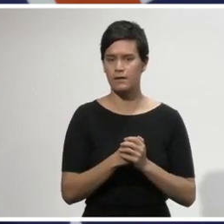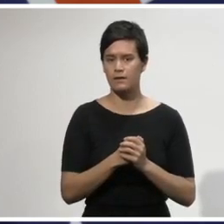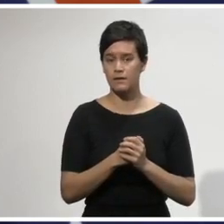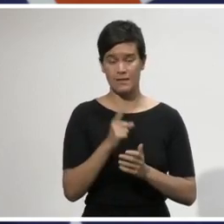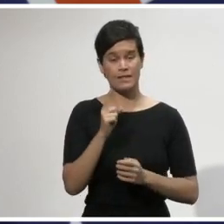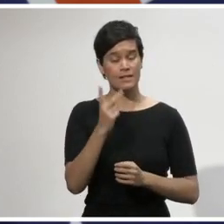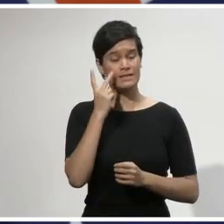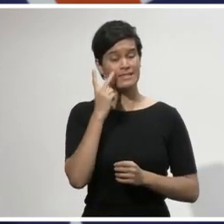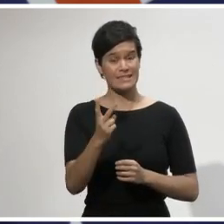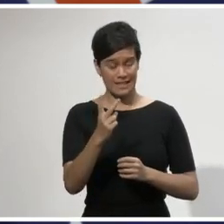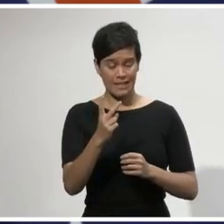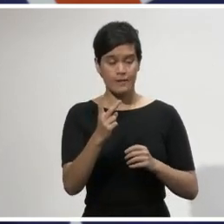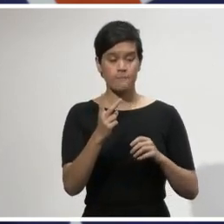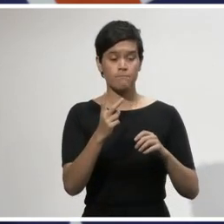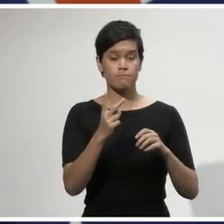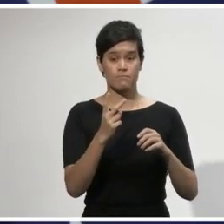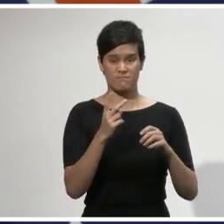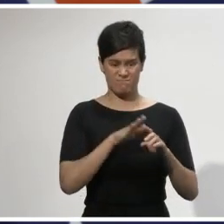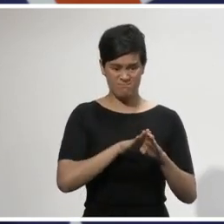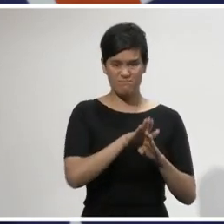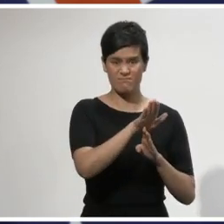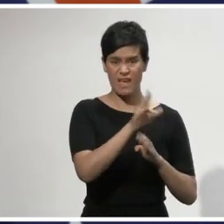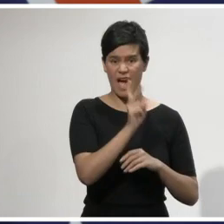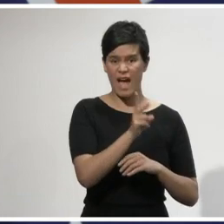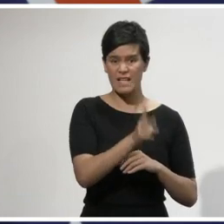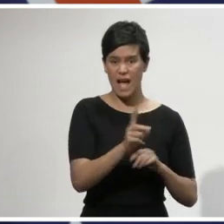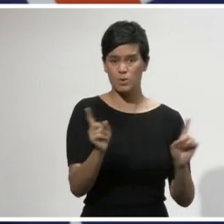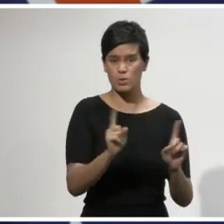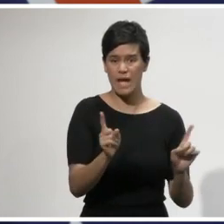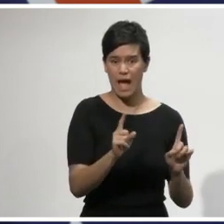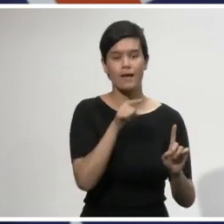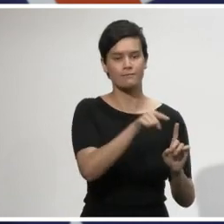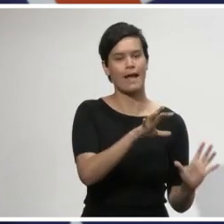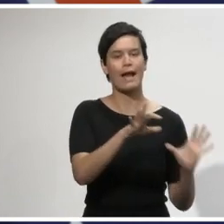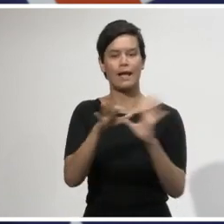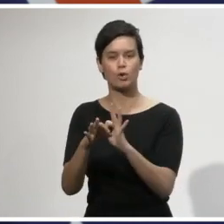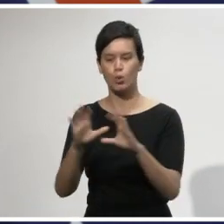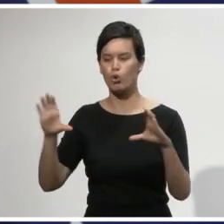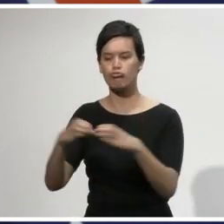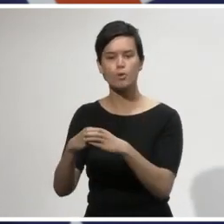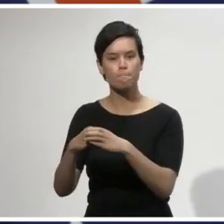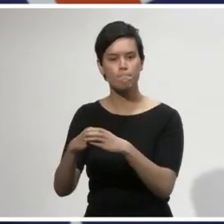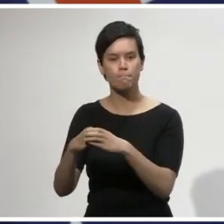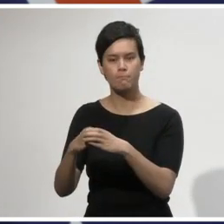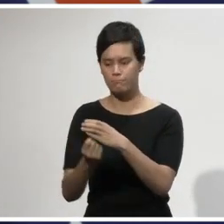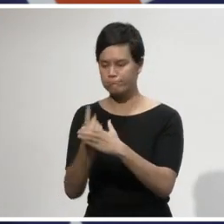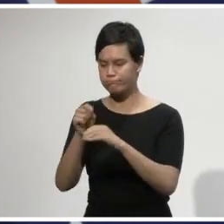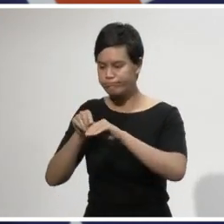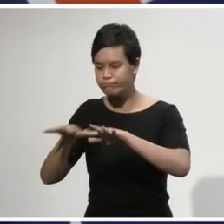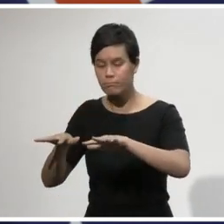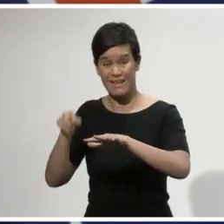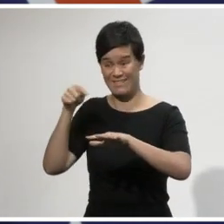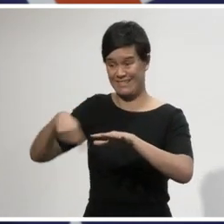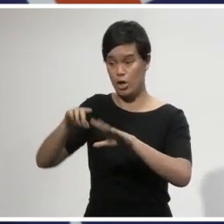a number of cases that are linked to clusters, and we do expect with our clusters to see a bit of ongoing transmission.